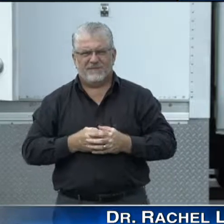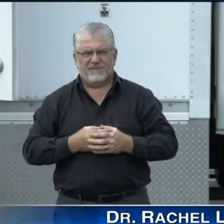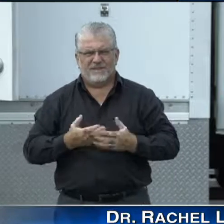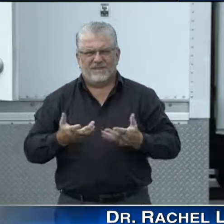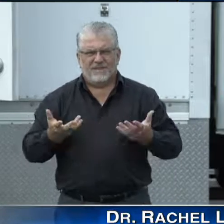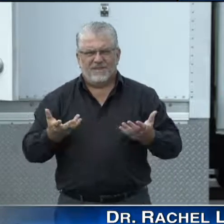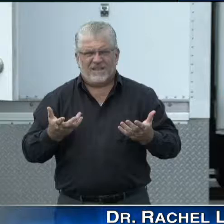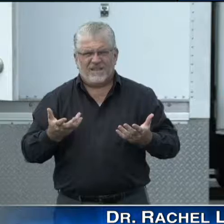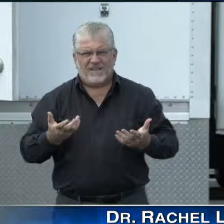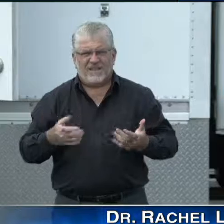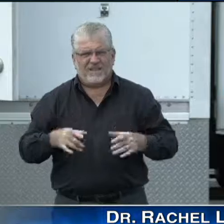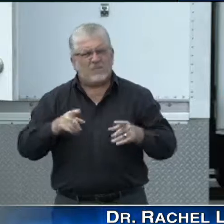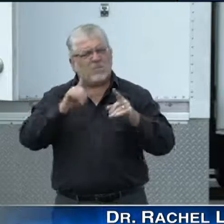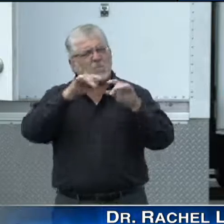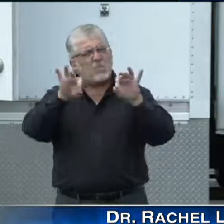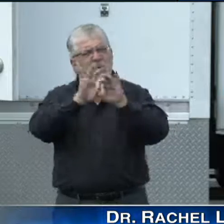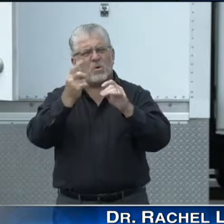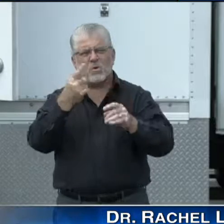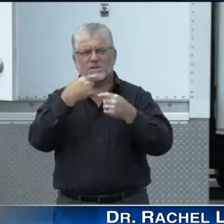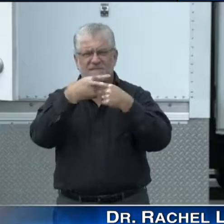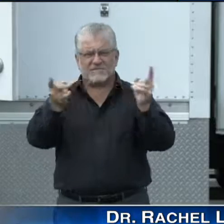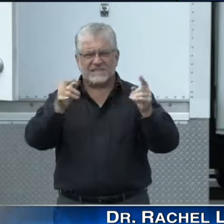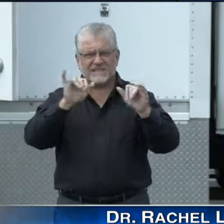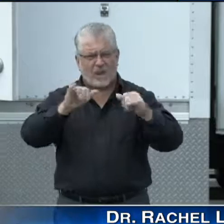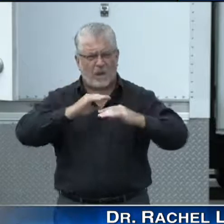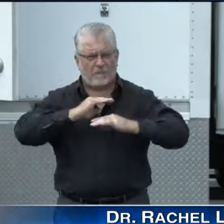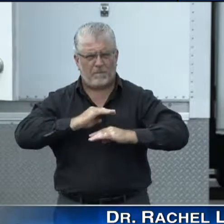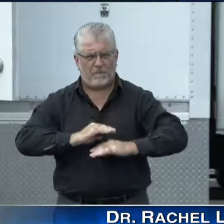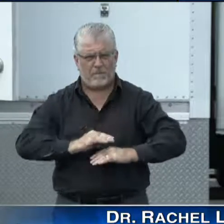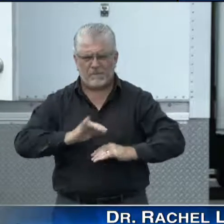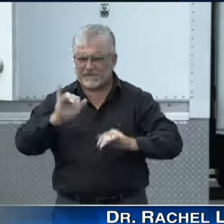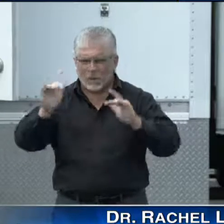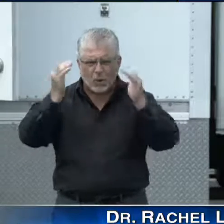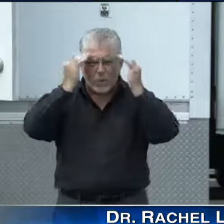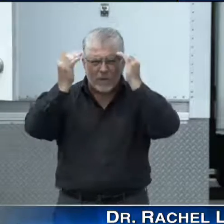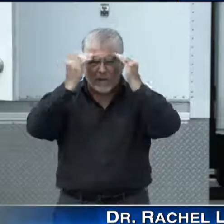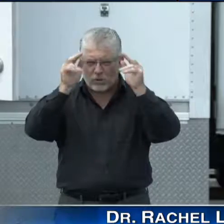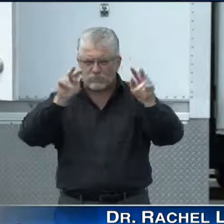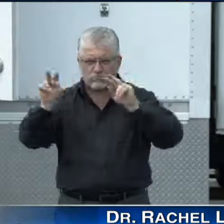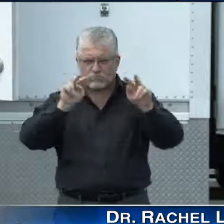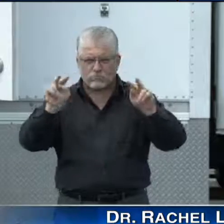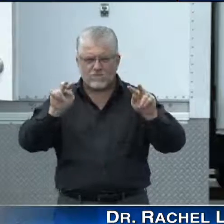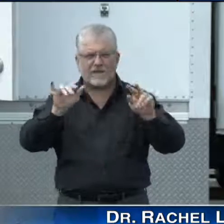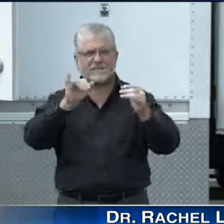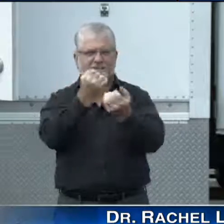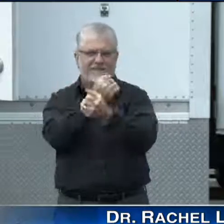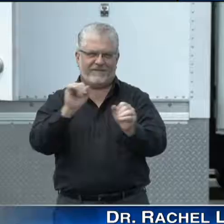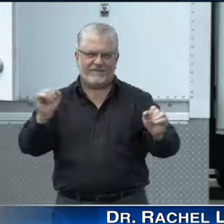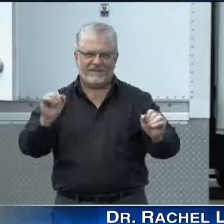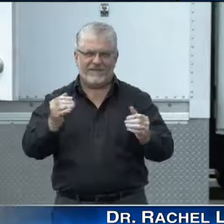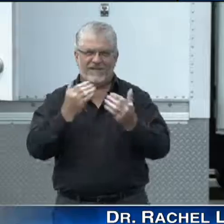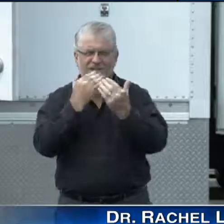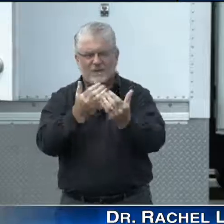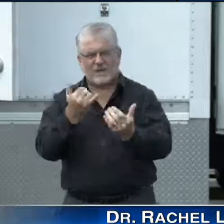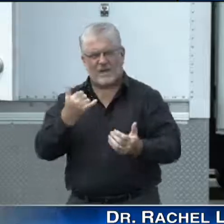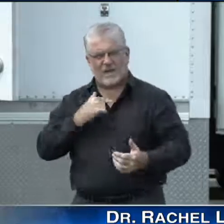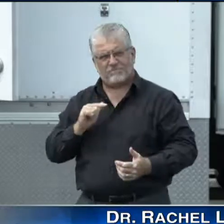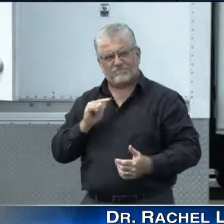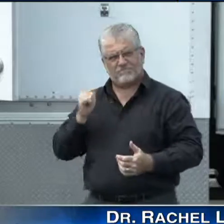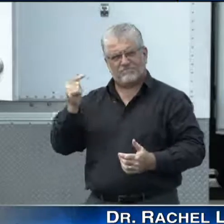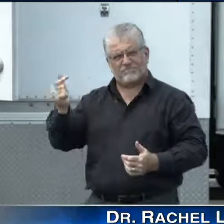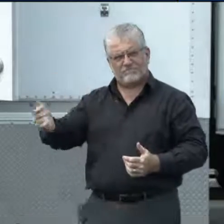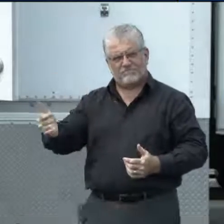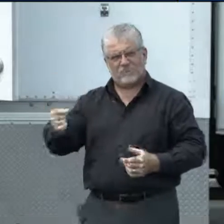alert, and stay safe. Thank you. I'd like to turn things over to George Fernandez of the